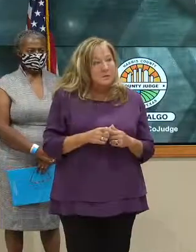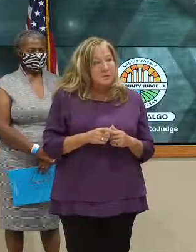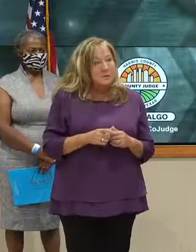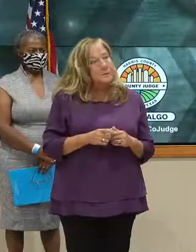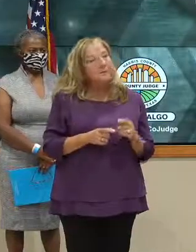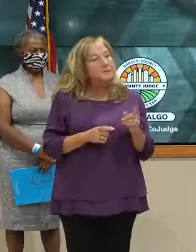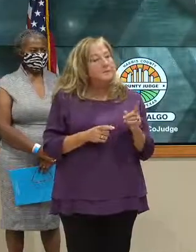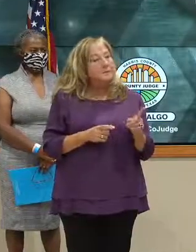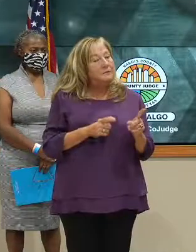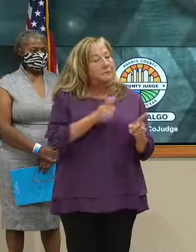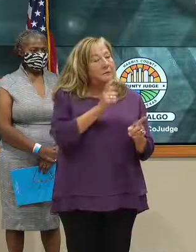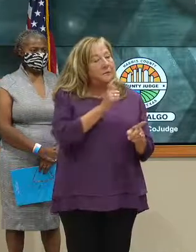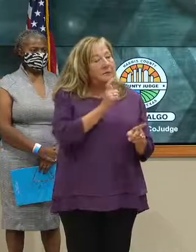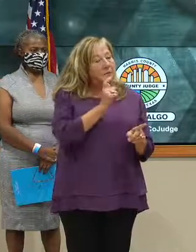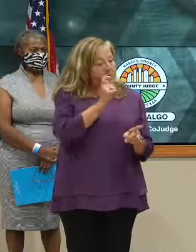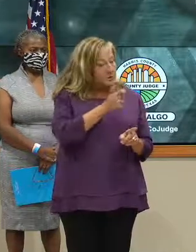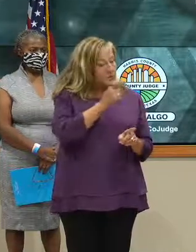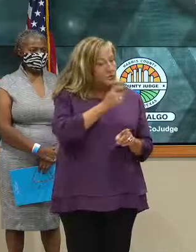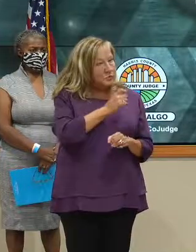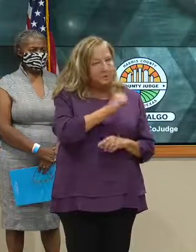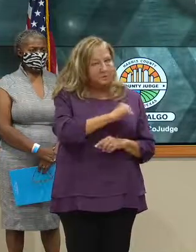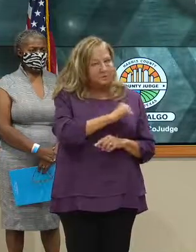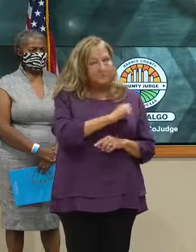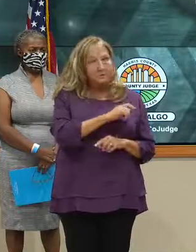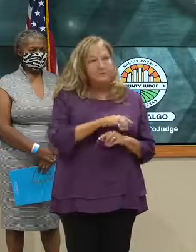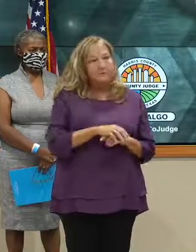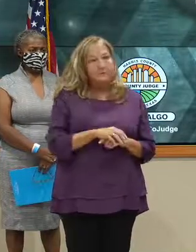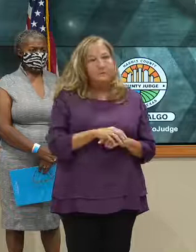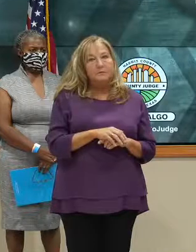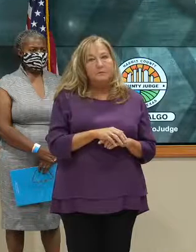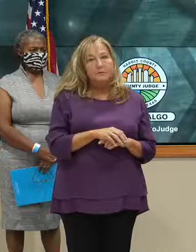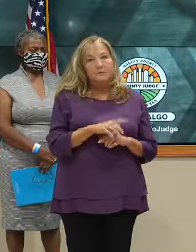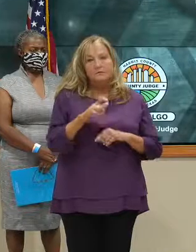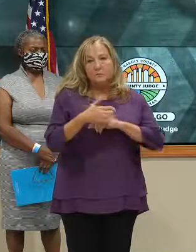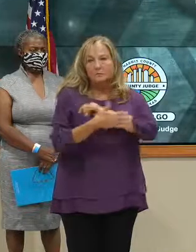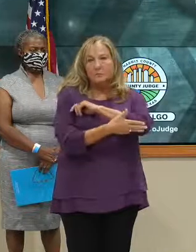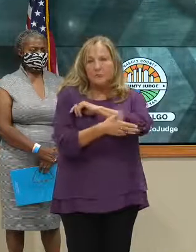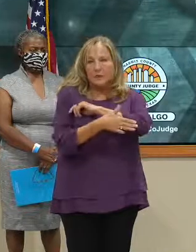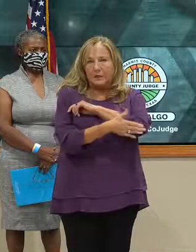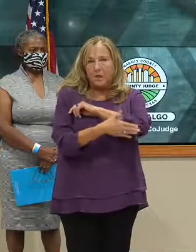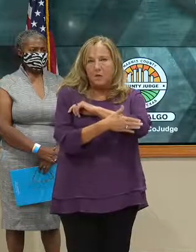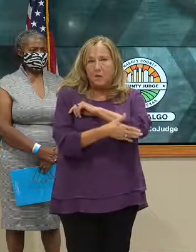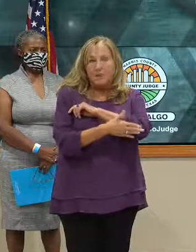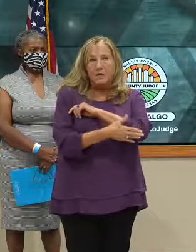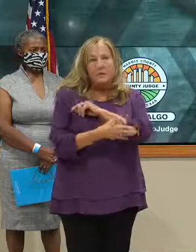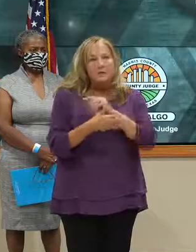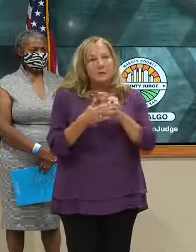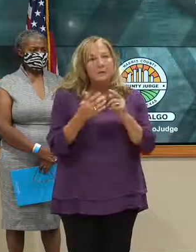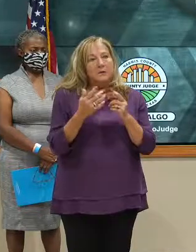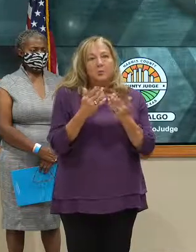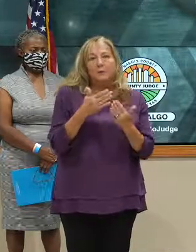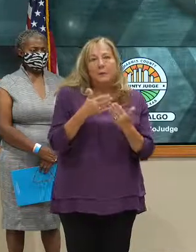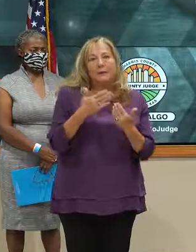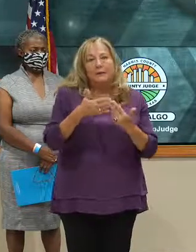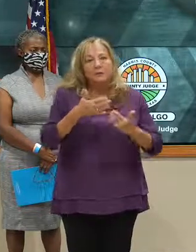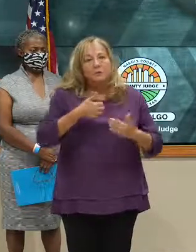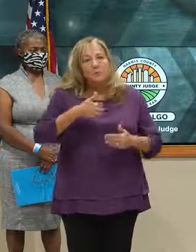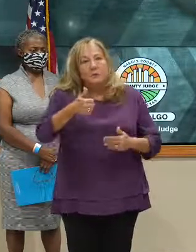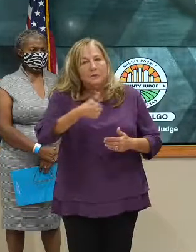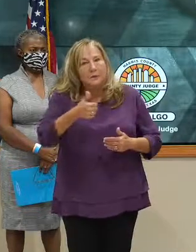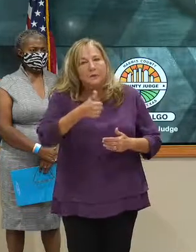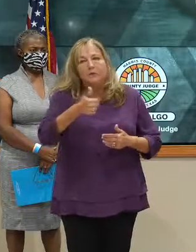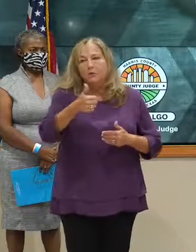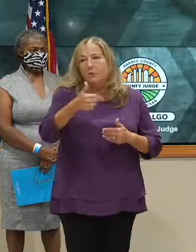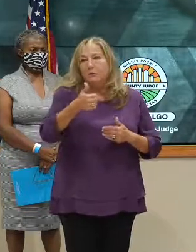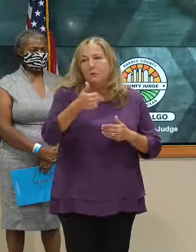Judge, you talked about all the things that the county's done to make the vaccine as easy as possible. I know that kind of touched on this a little bit,